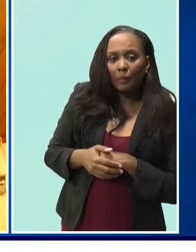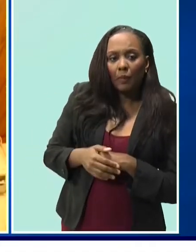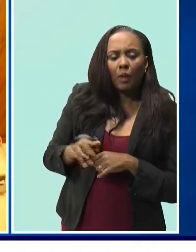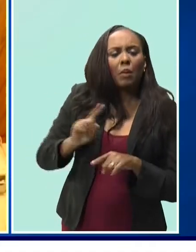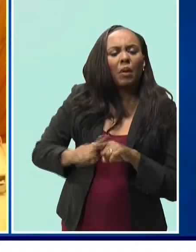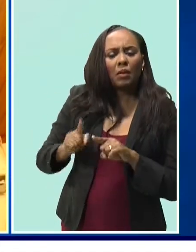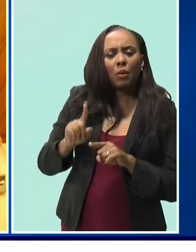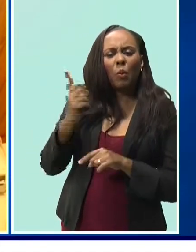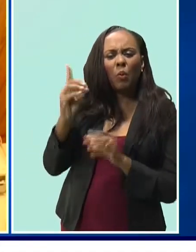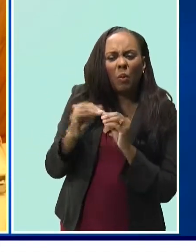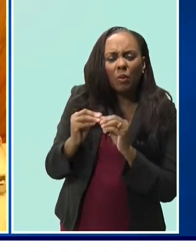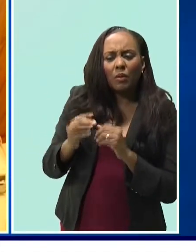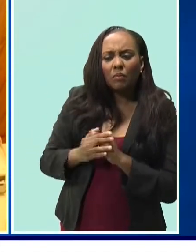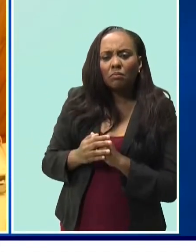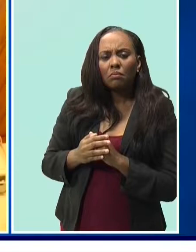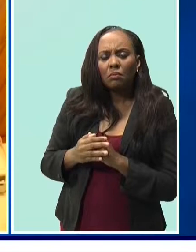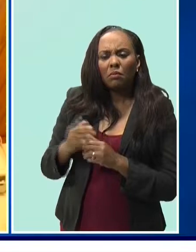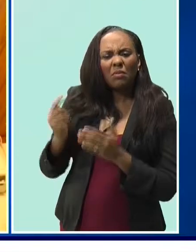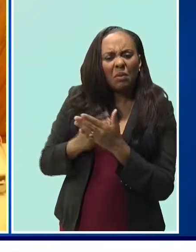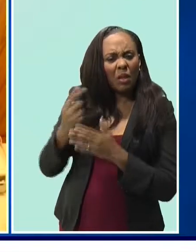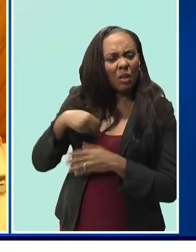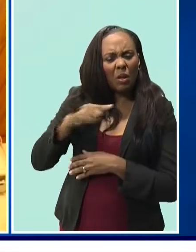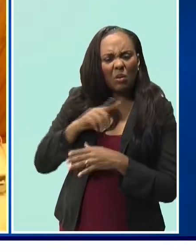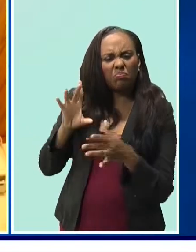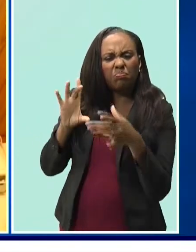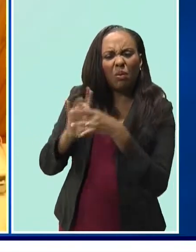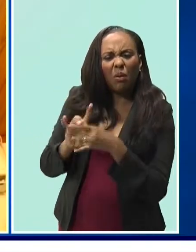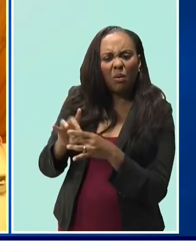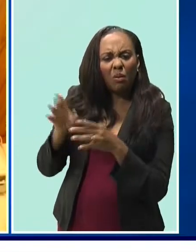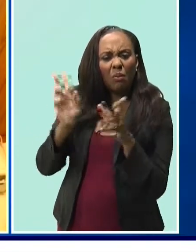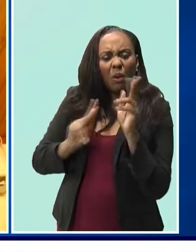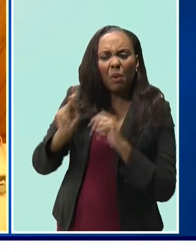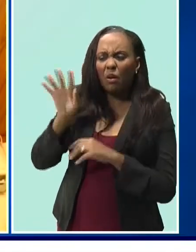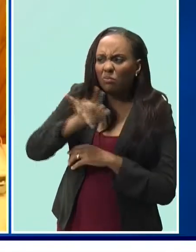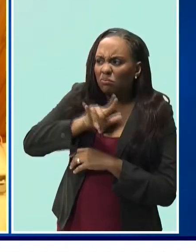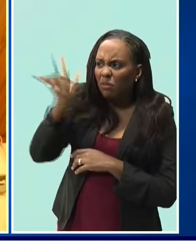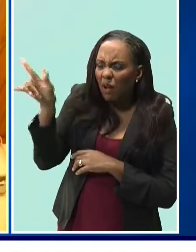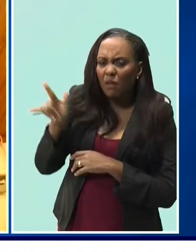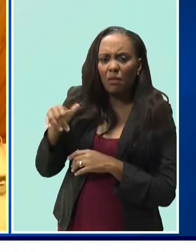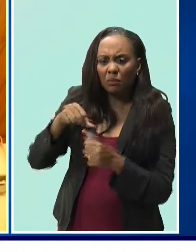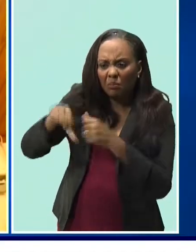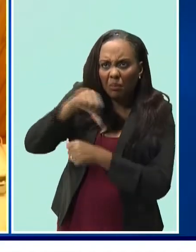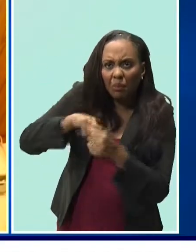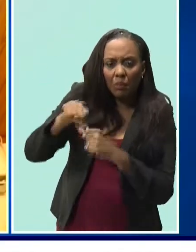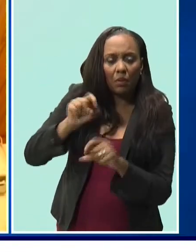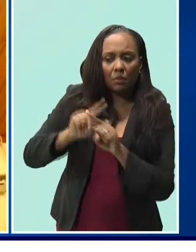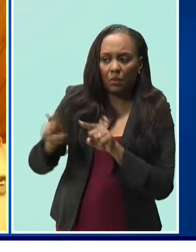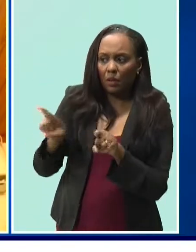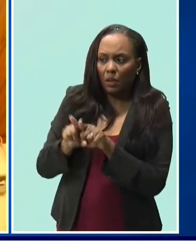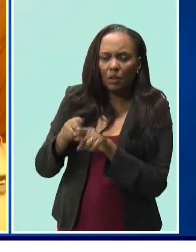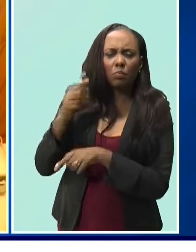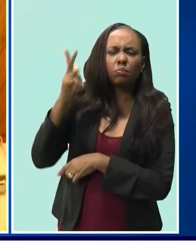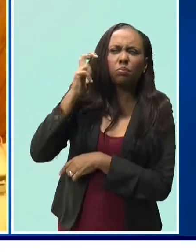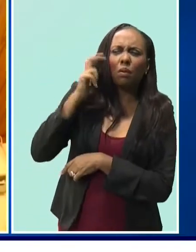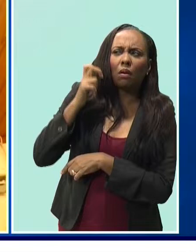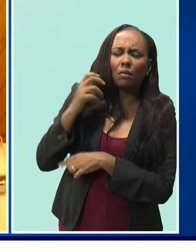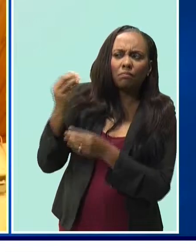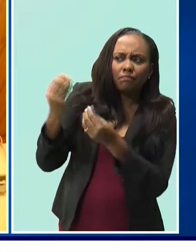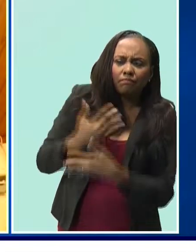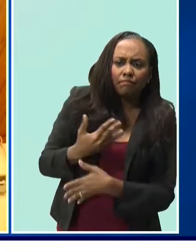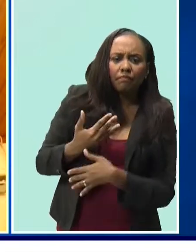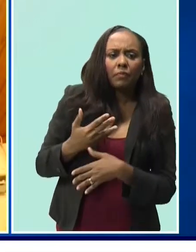identified as being connected with someone who traveled or someone who had a case or contact tracing, but then we've also heard of cases that are